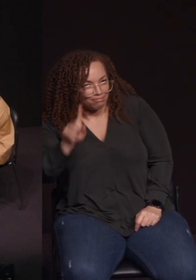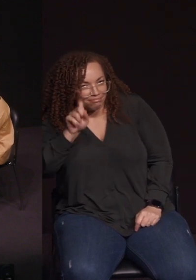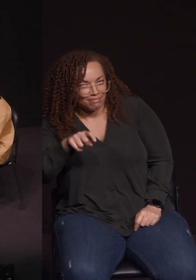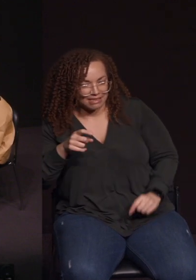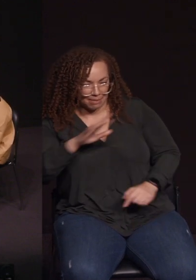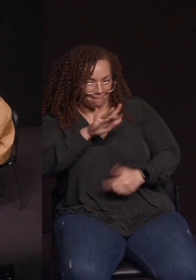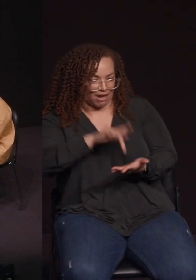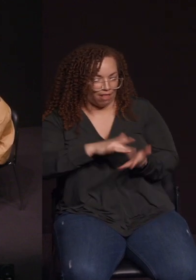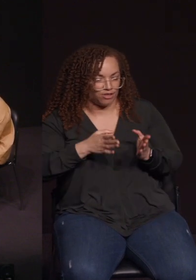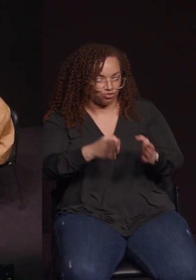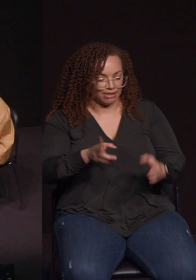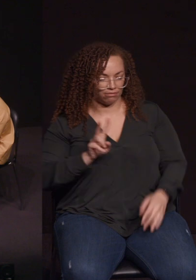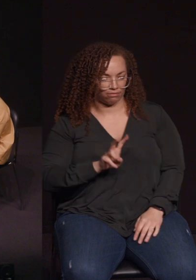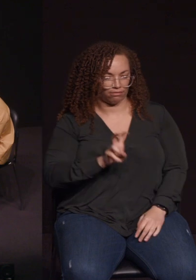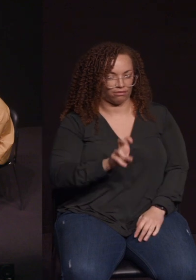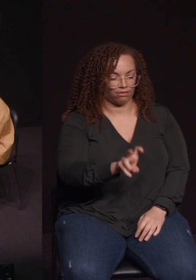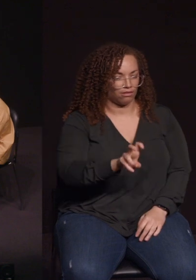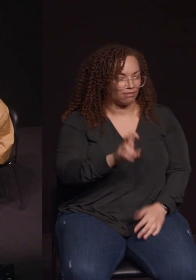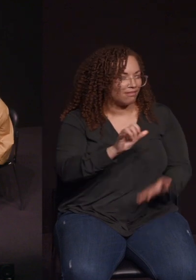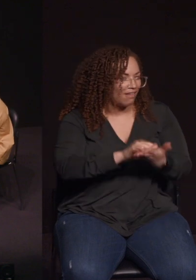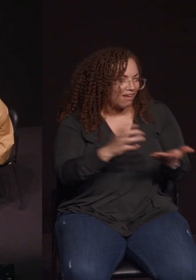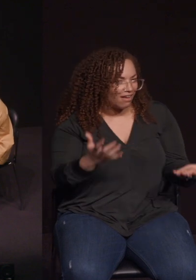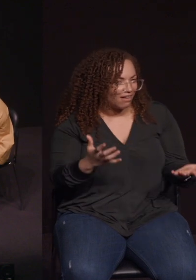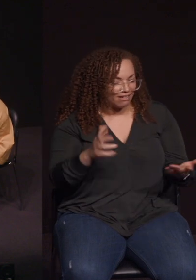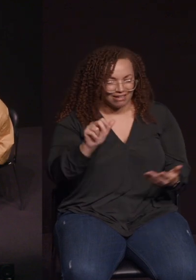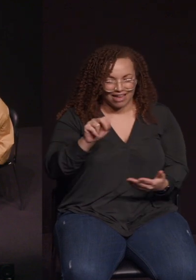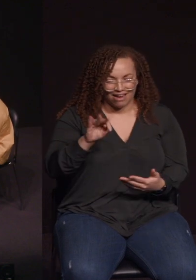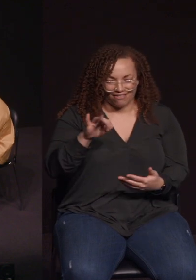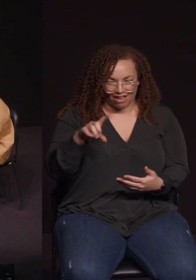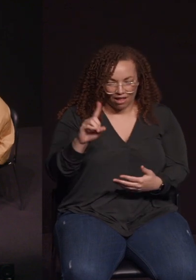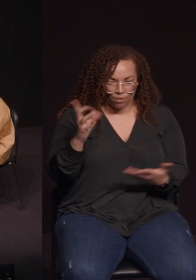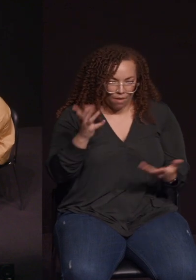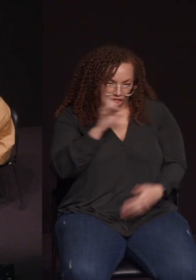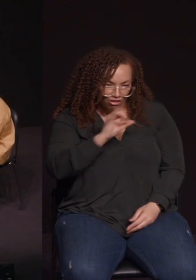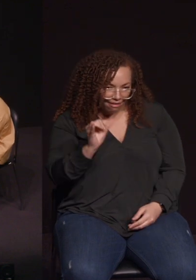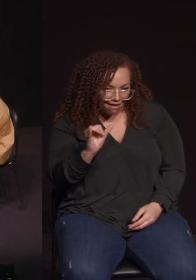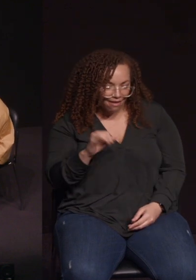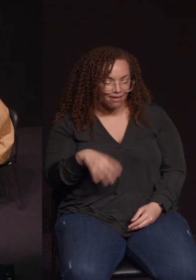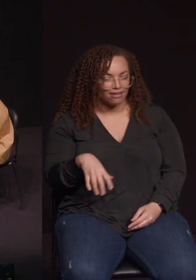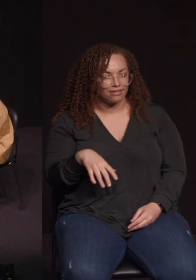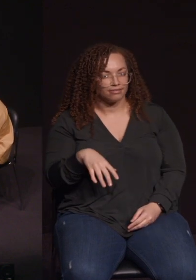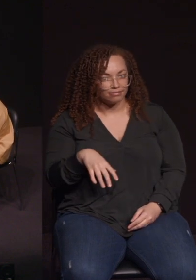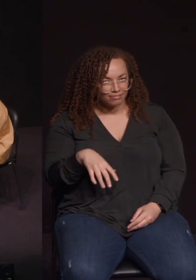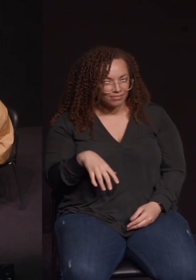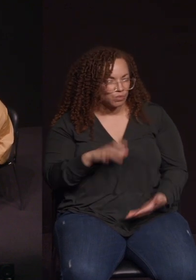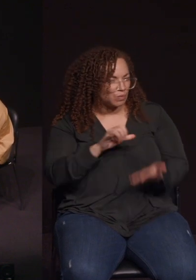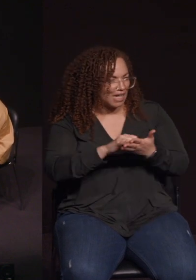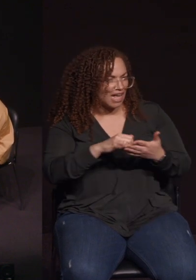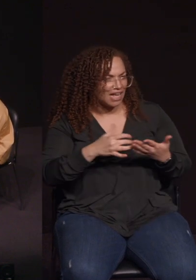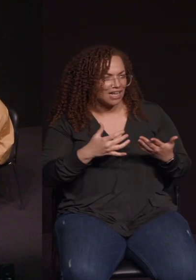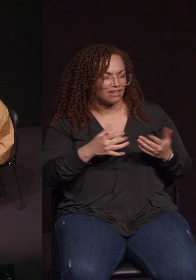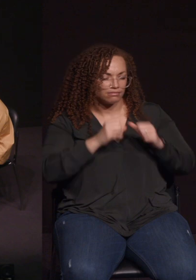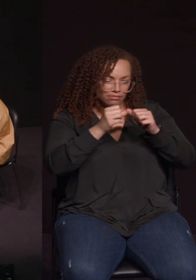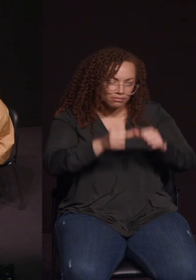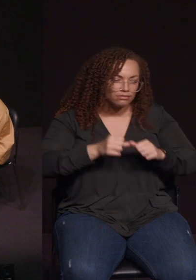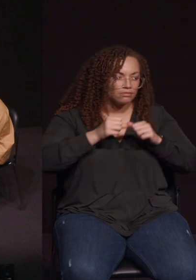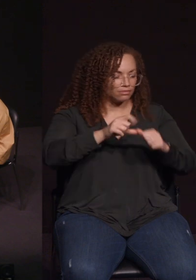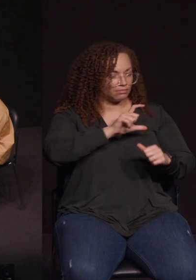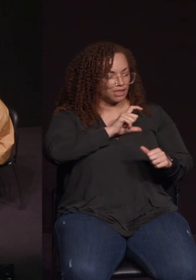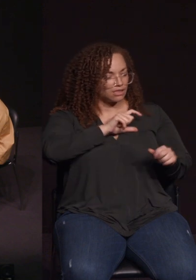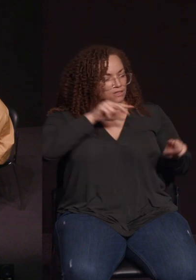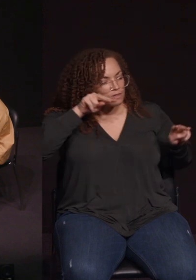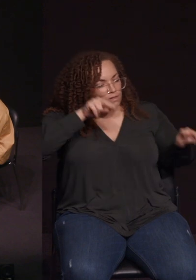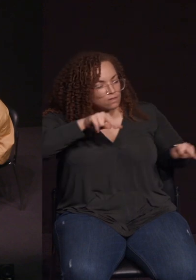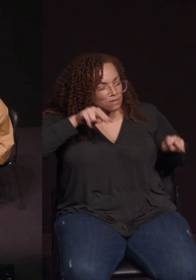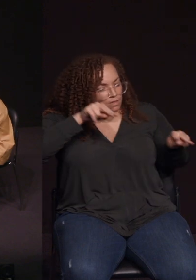also facilitates these points of contact and encounter between police and Black people.